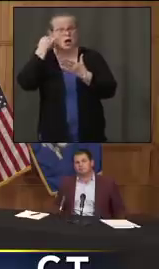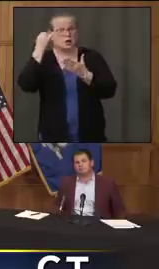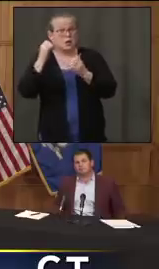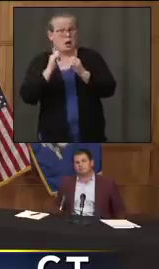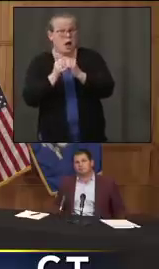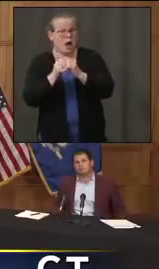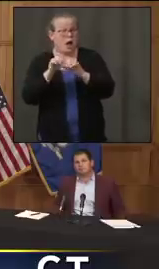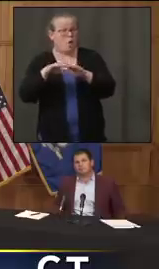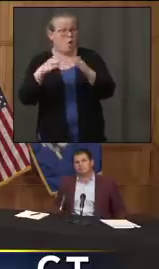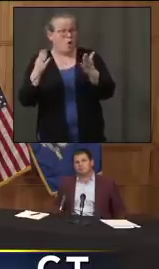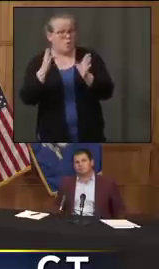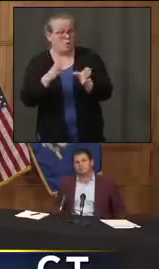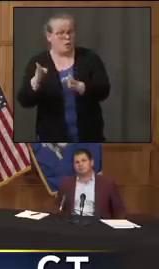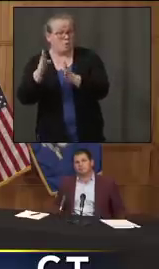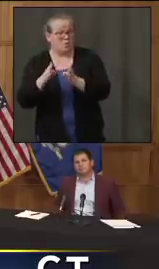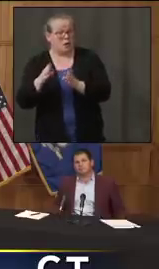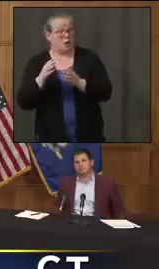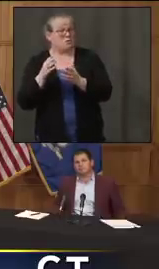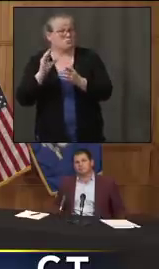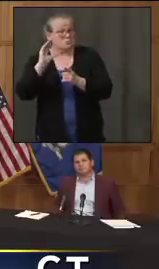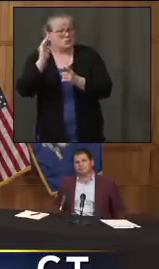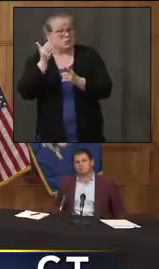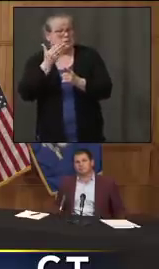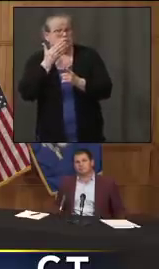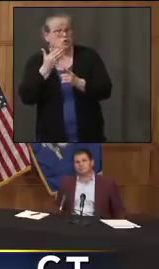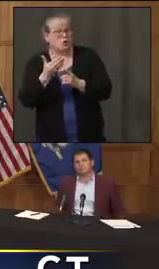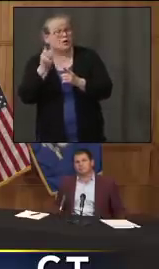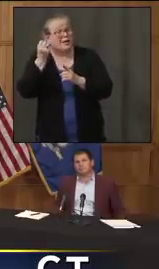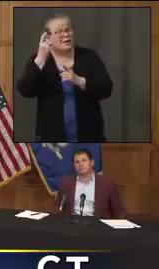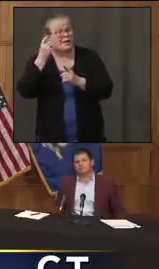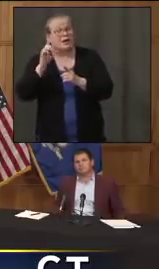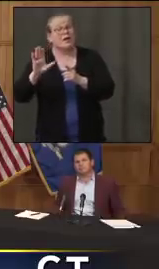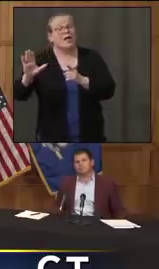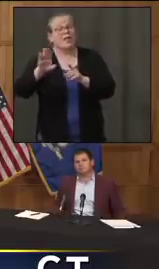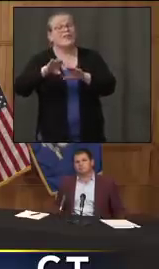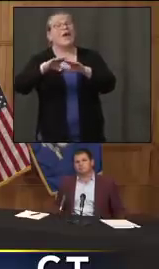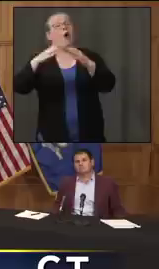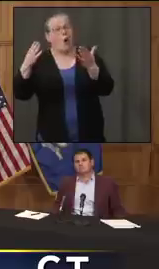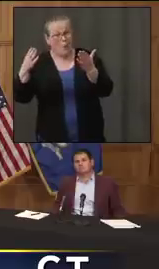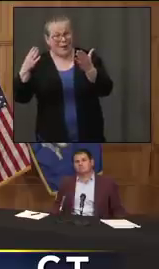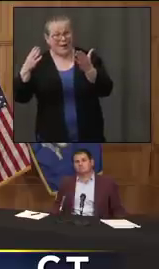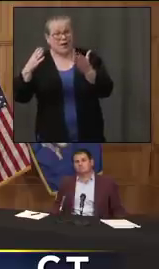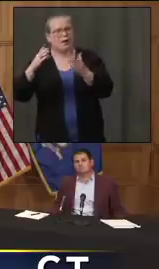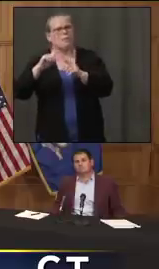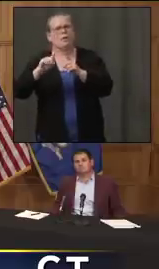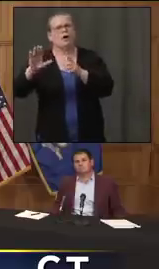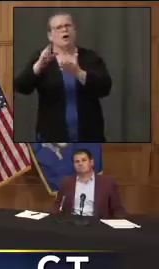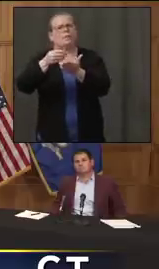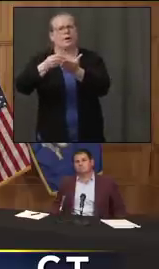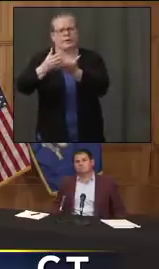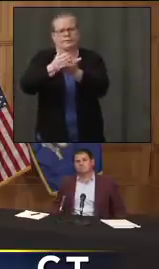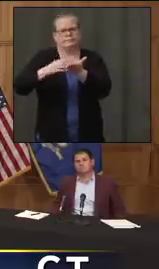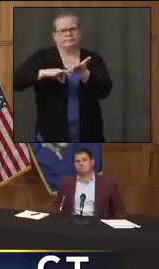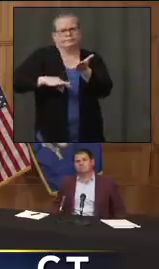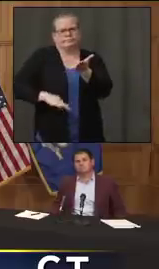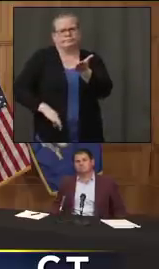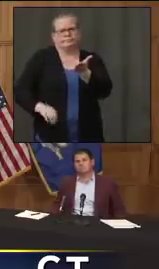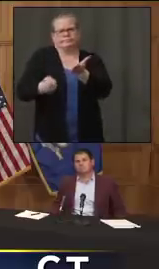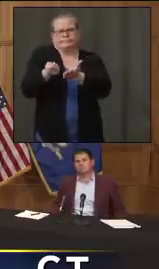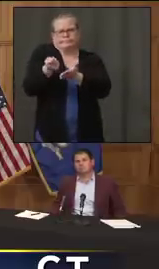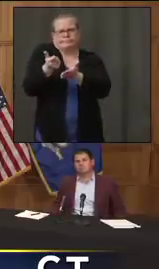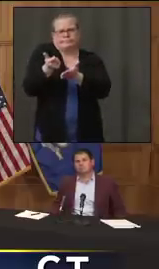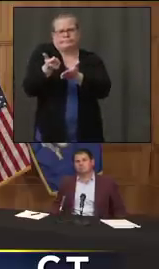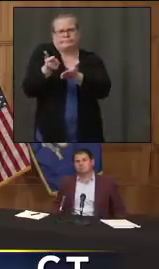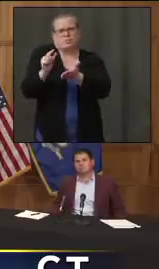said, the margins, the profit margins are tiny. Have you thought, you and David, phase